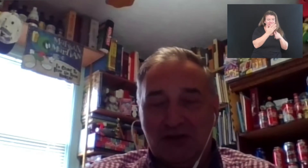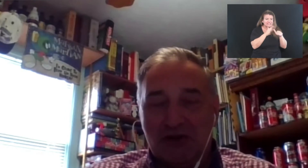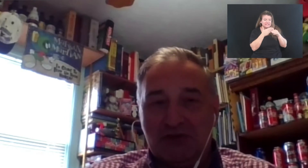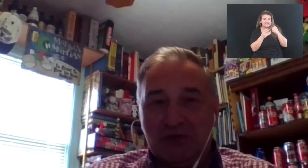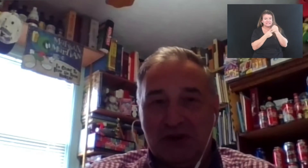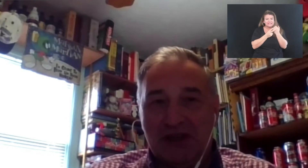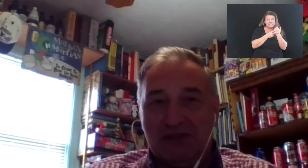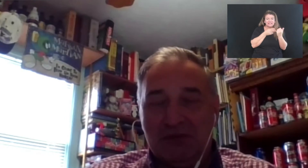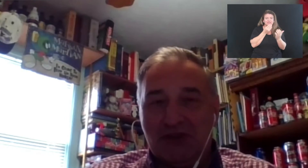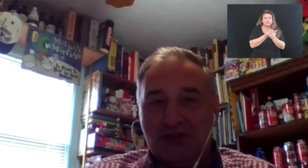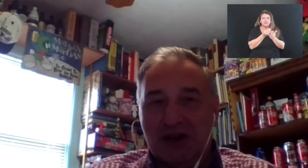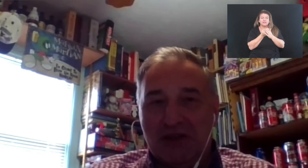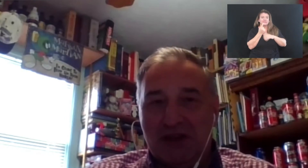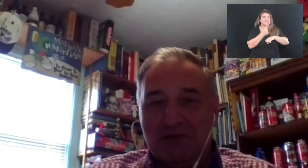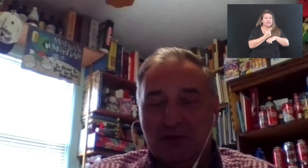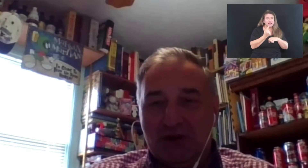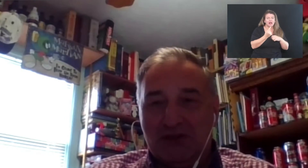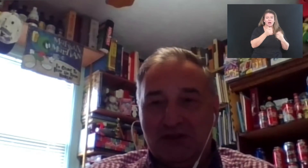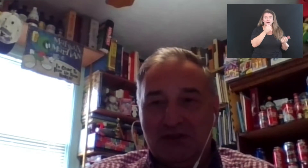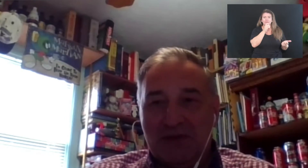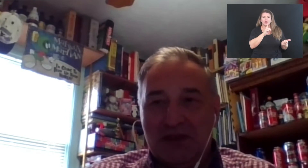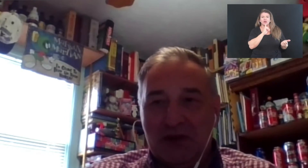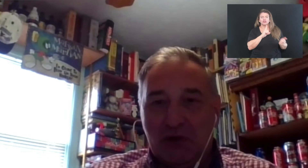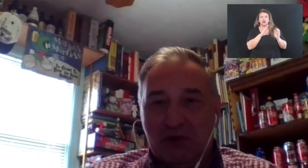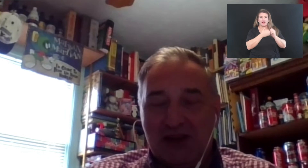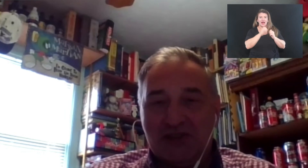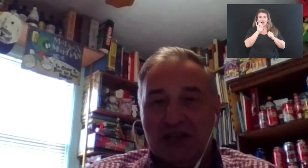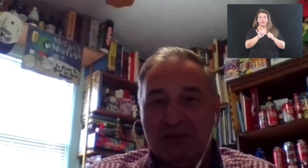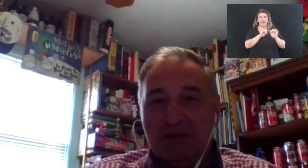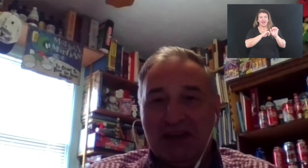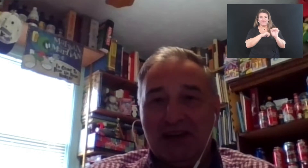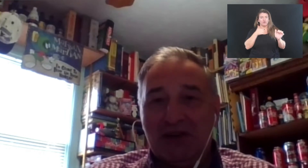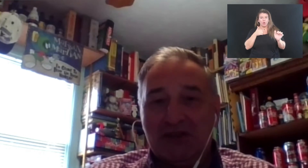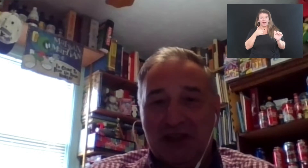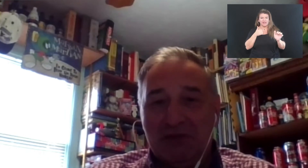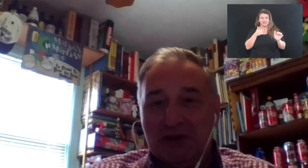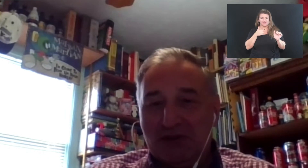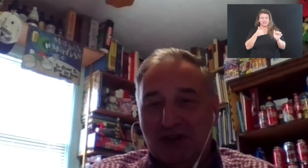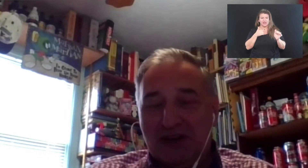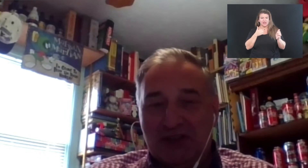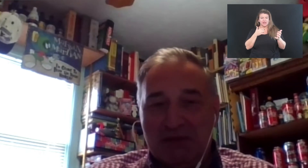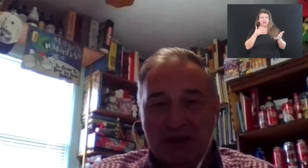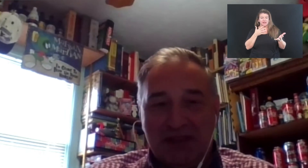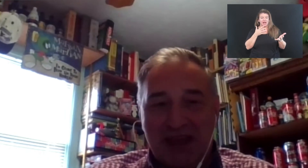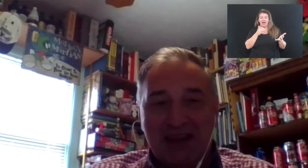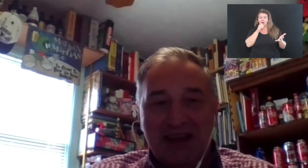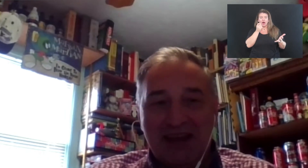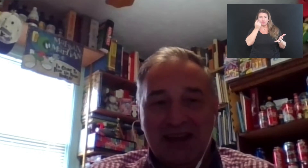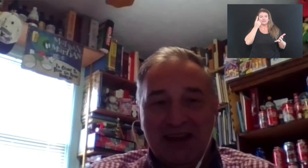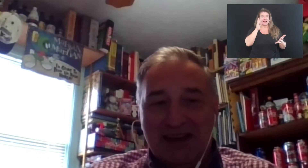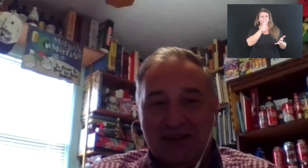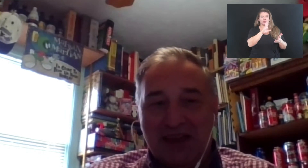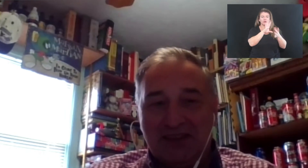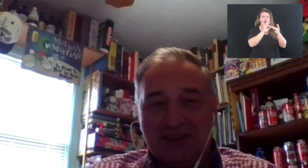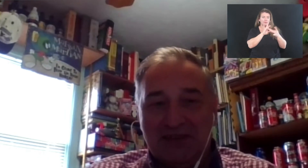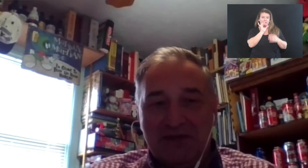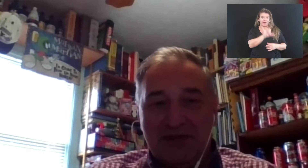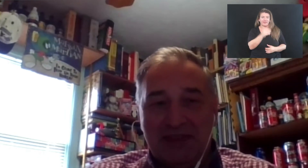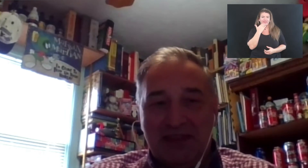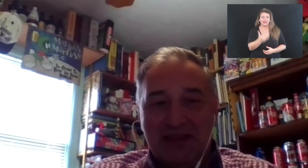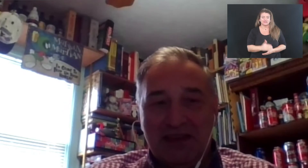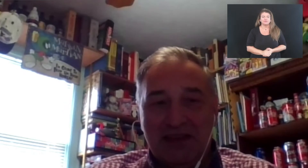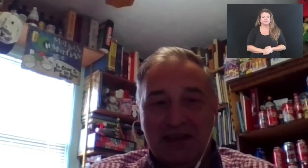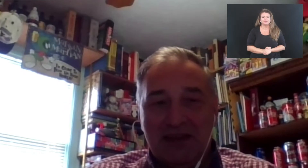back day surgeries and whatnot. So I'm not sure how that avoids rationing. Maybe I didn't understand what you were trying to say about that. Thanks.